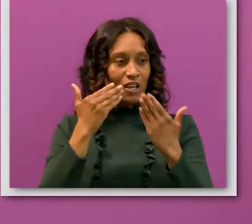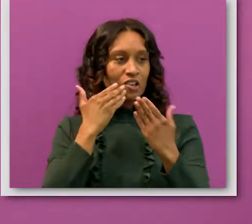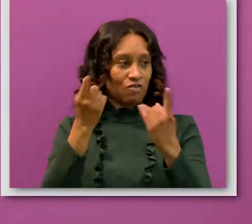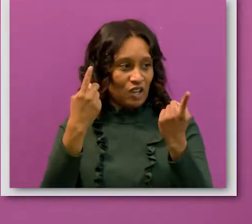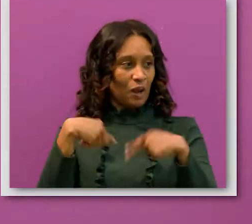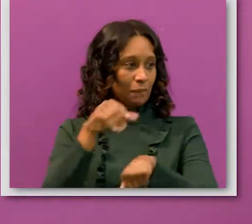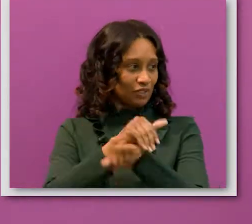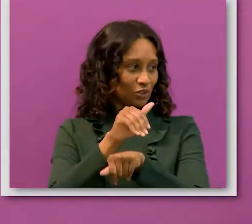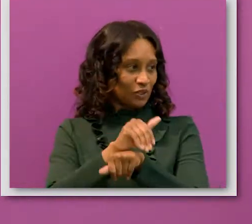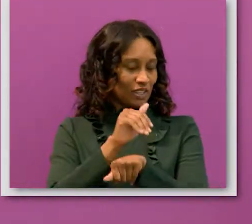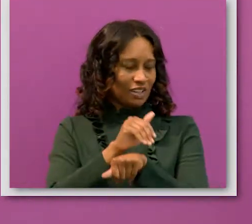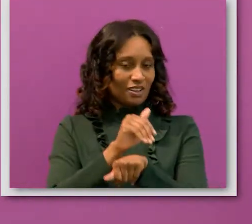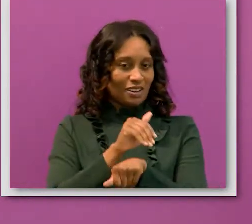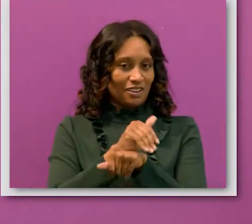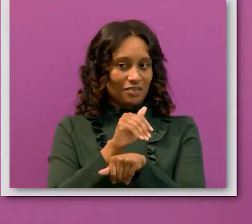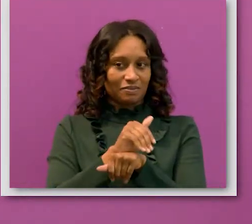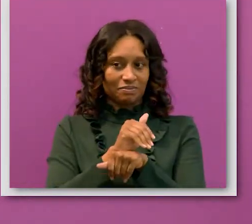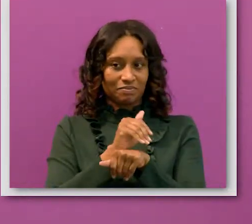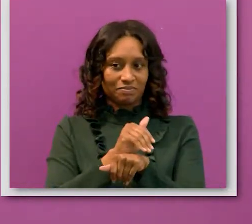tonight.